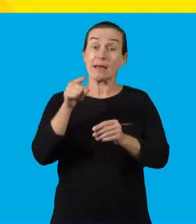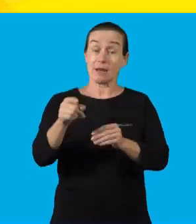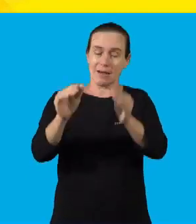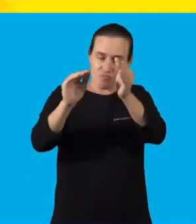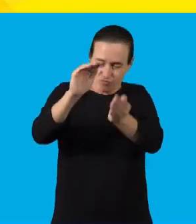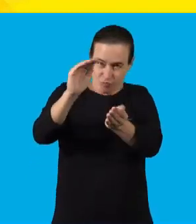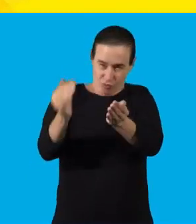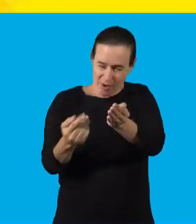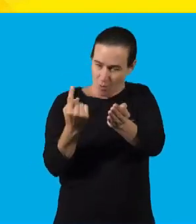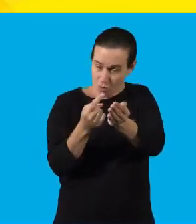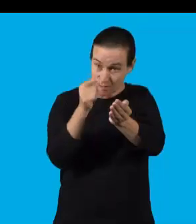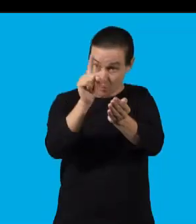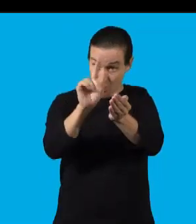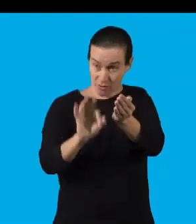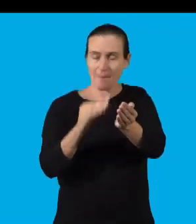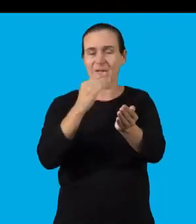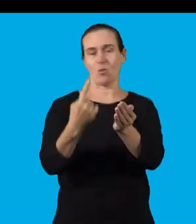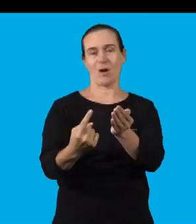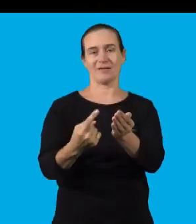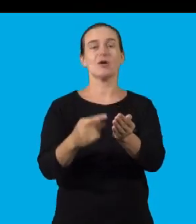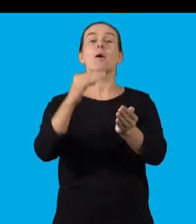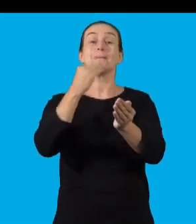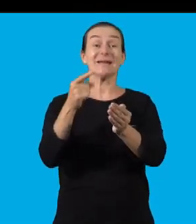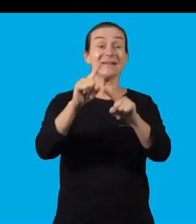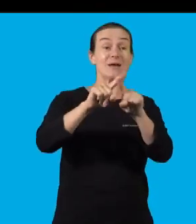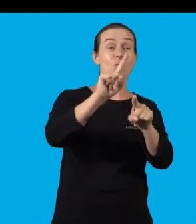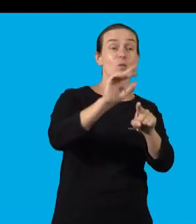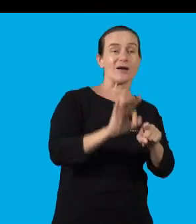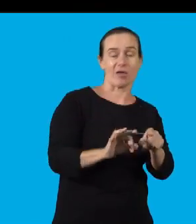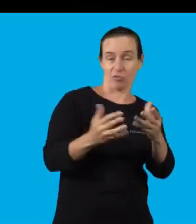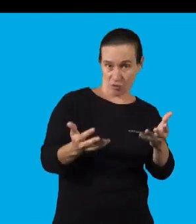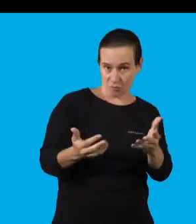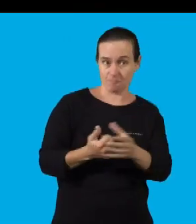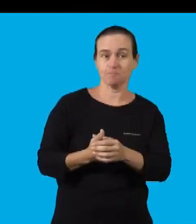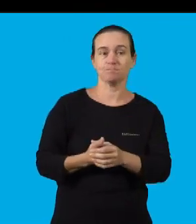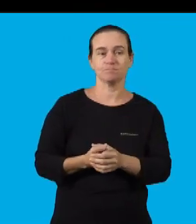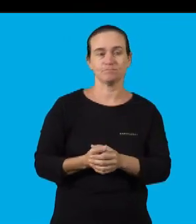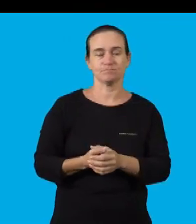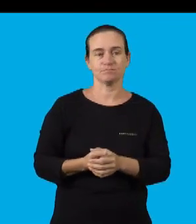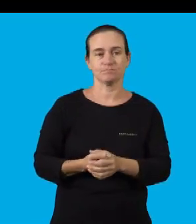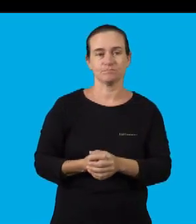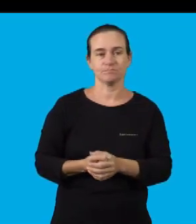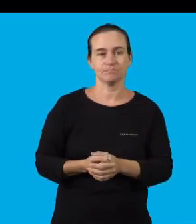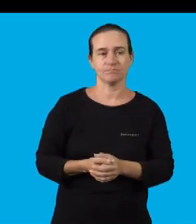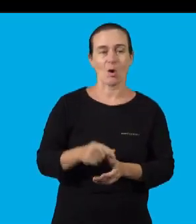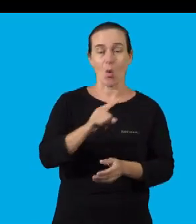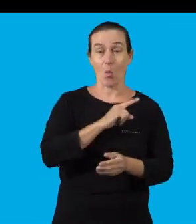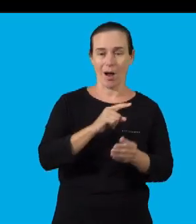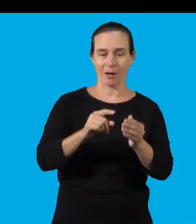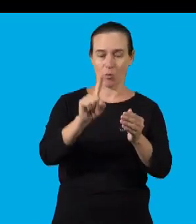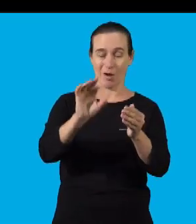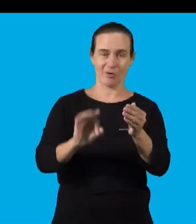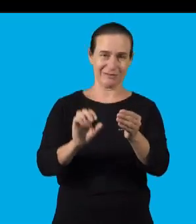the brackets. So that means we still have here 1/3, and this is multiplied by 1 because it was to